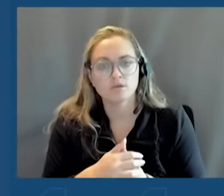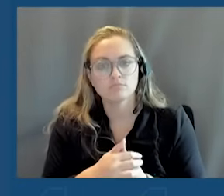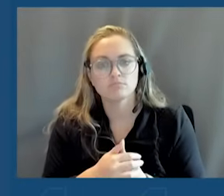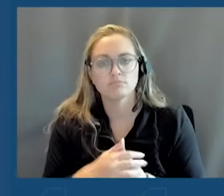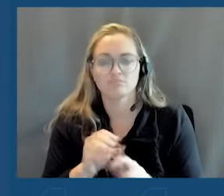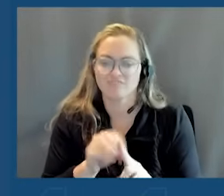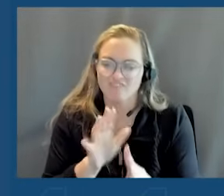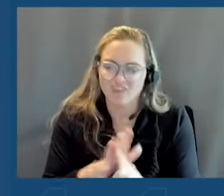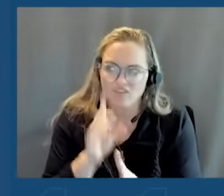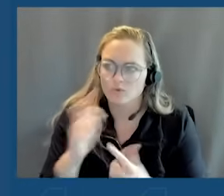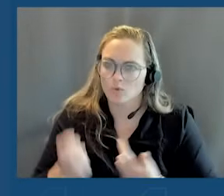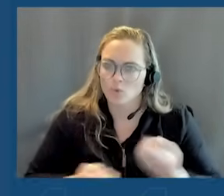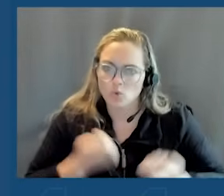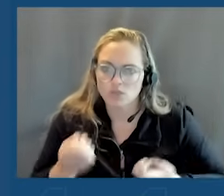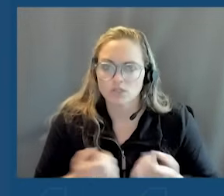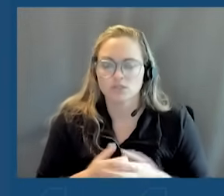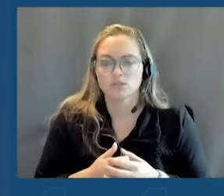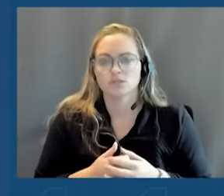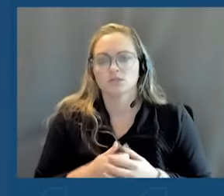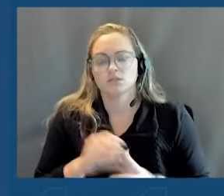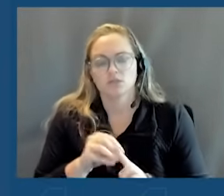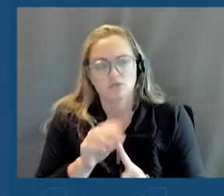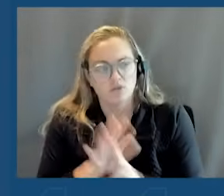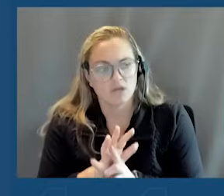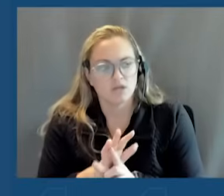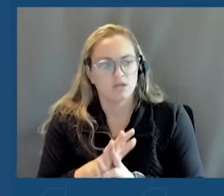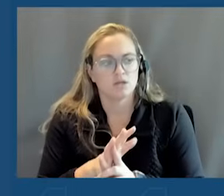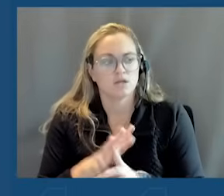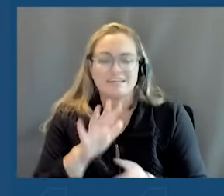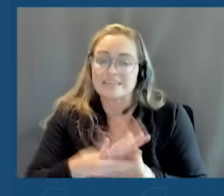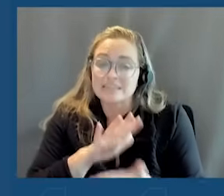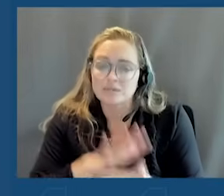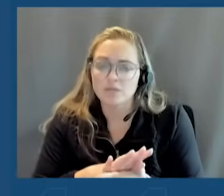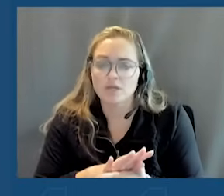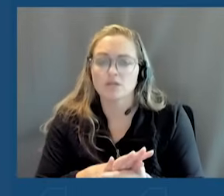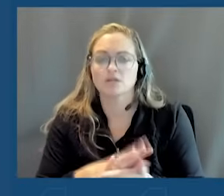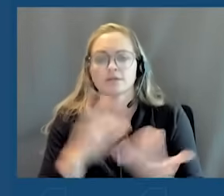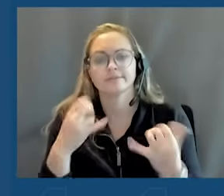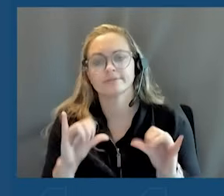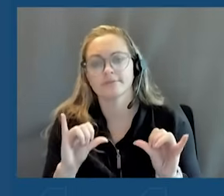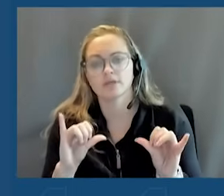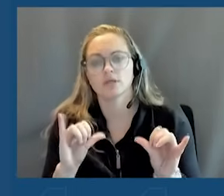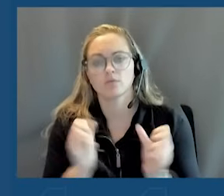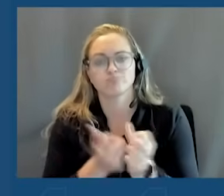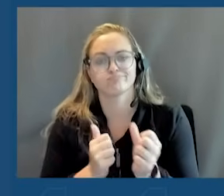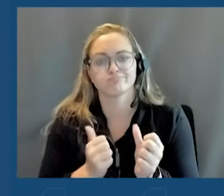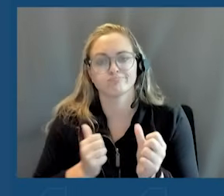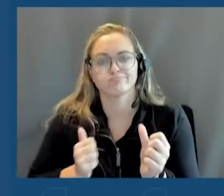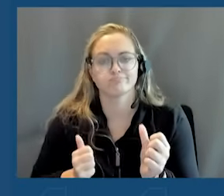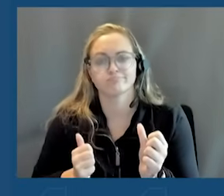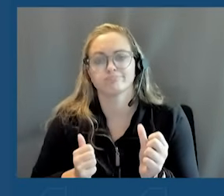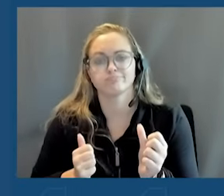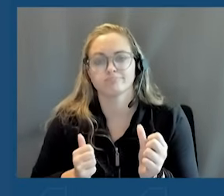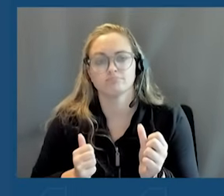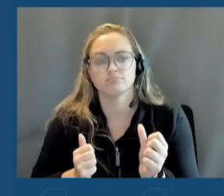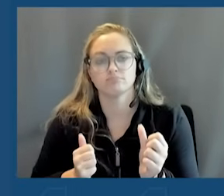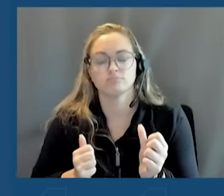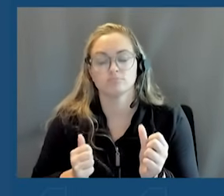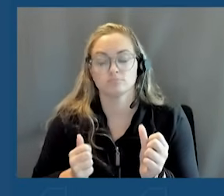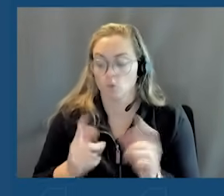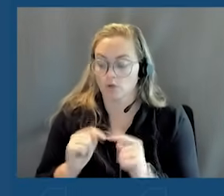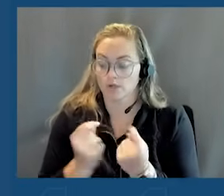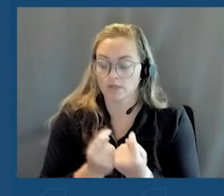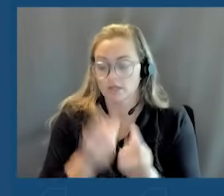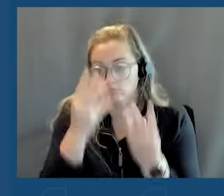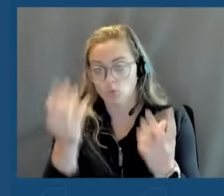them emotionally, the effect it had on them academically, and they're still far behind. So I directed our team to make sure that